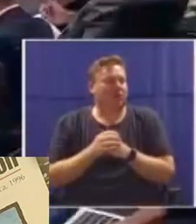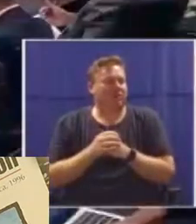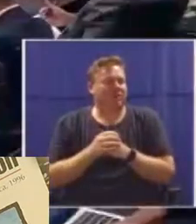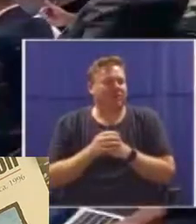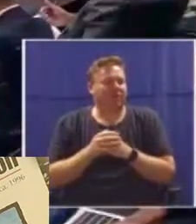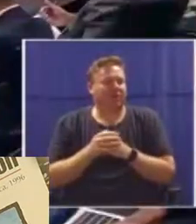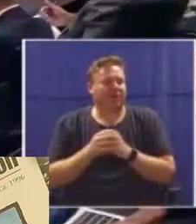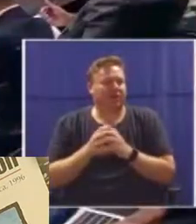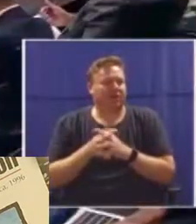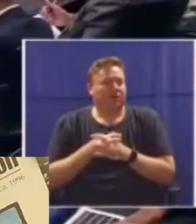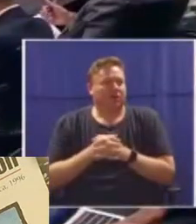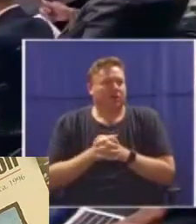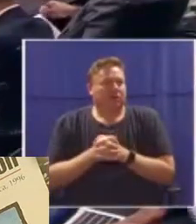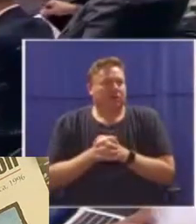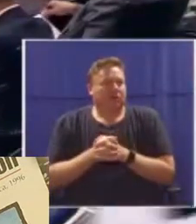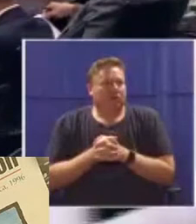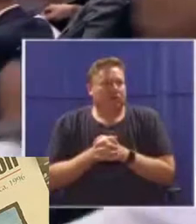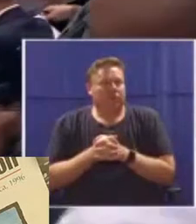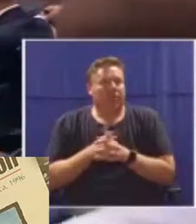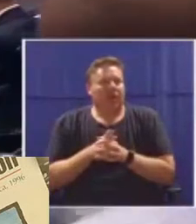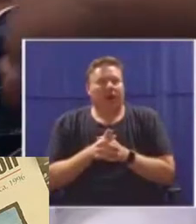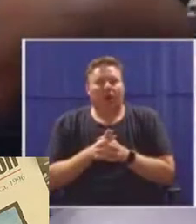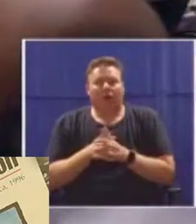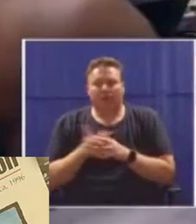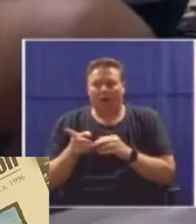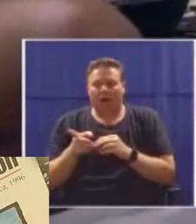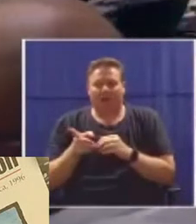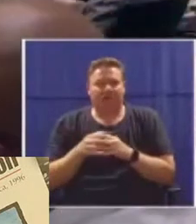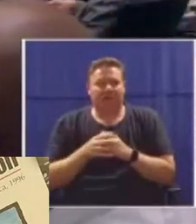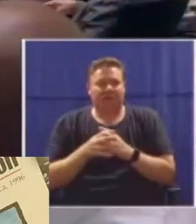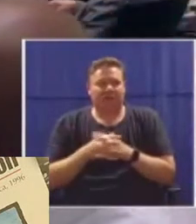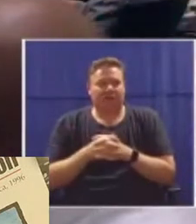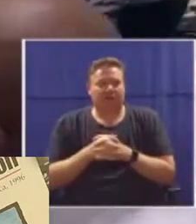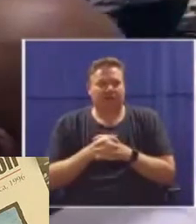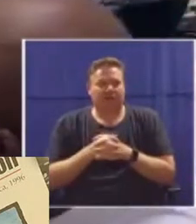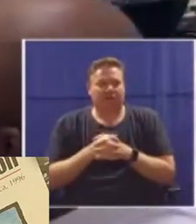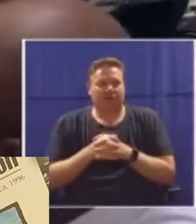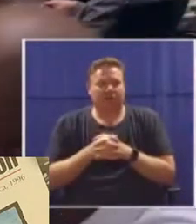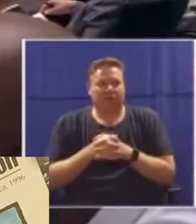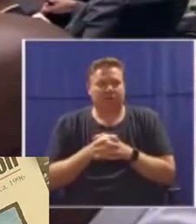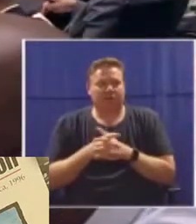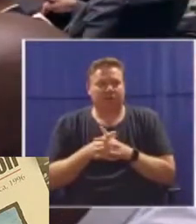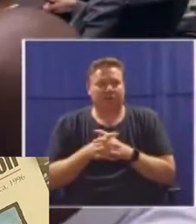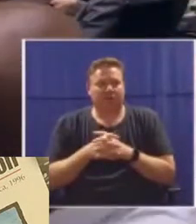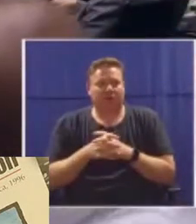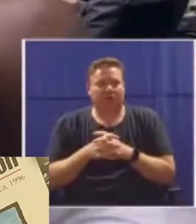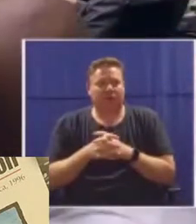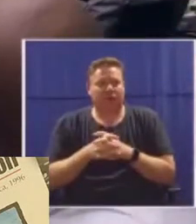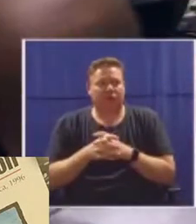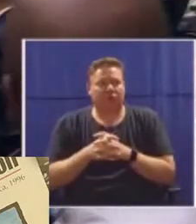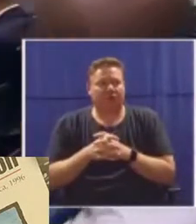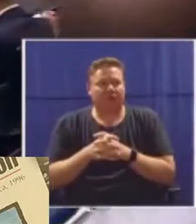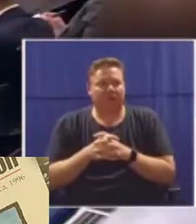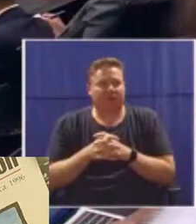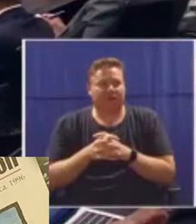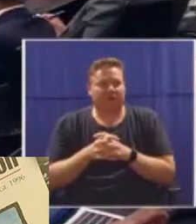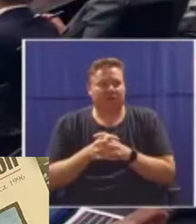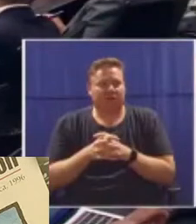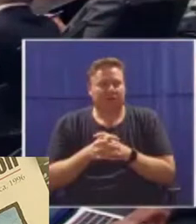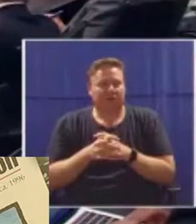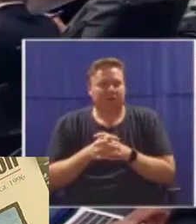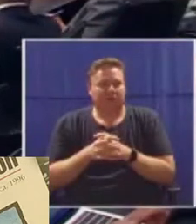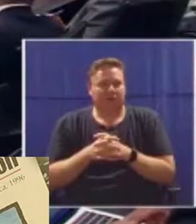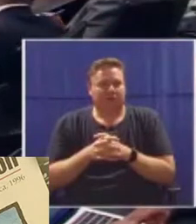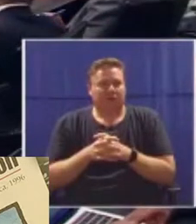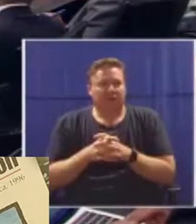Honorable Member. I will now recognize political parties wishing to make a declaration, the opportunity to do